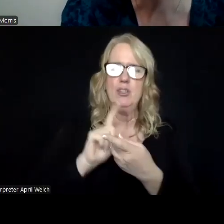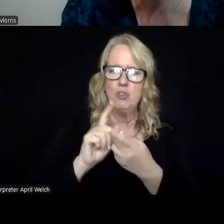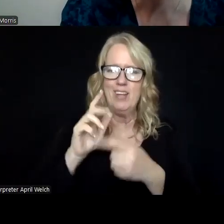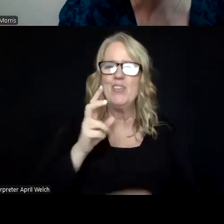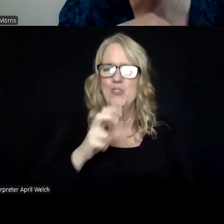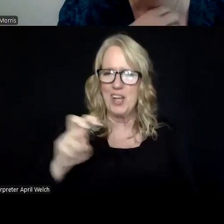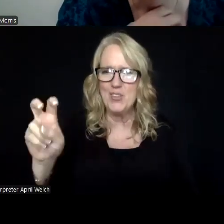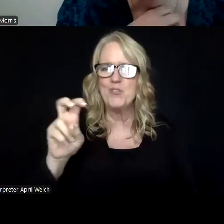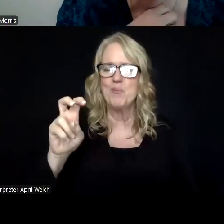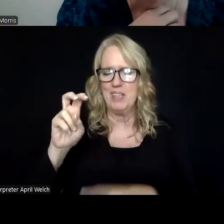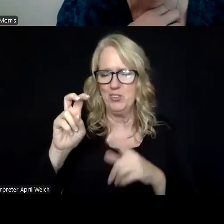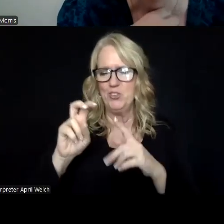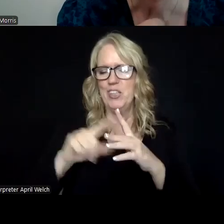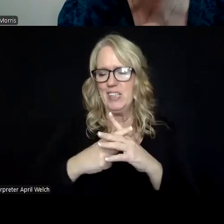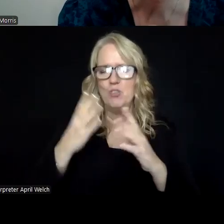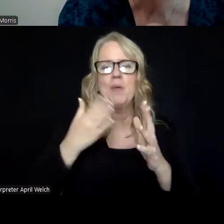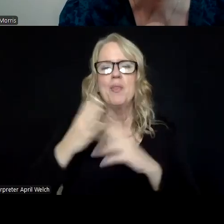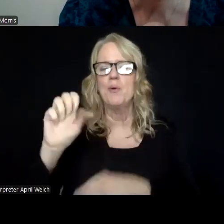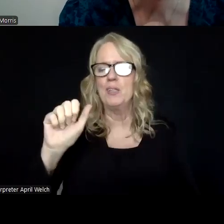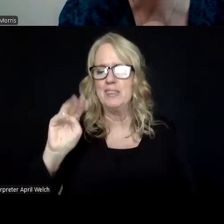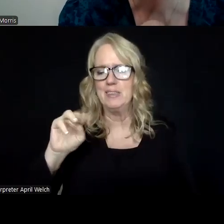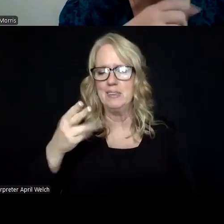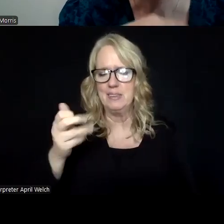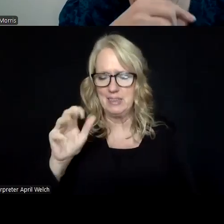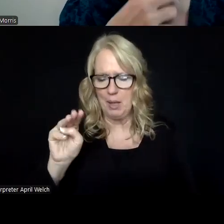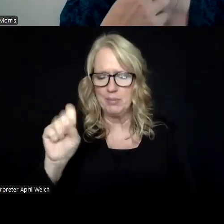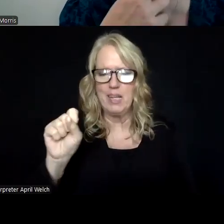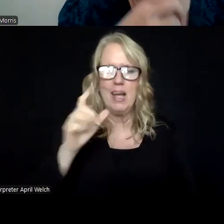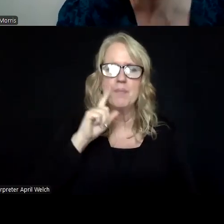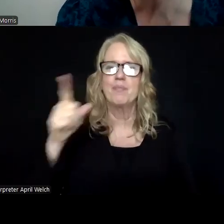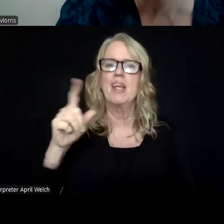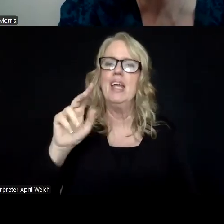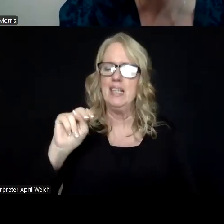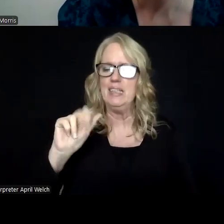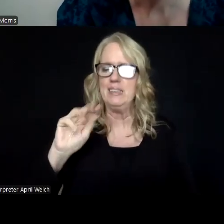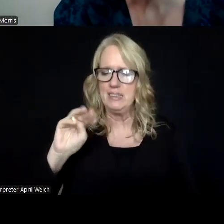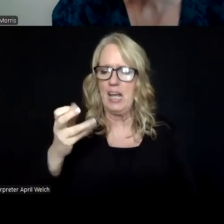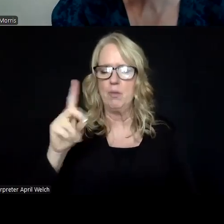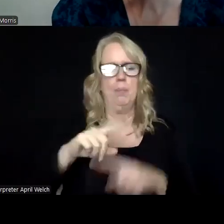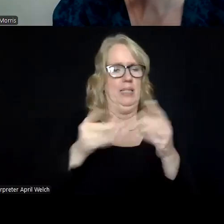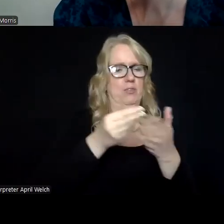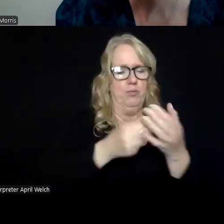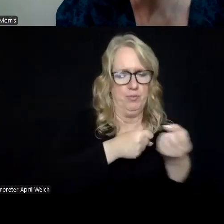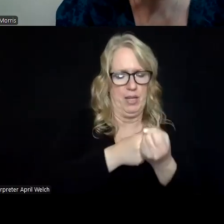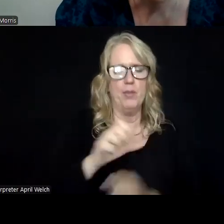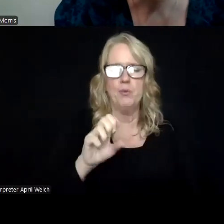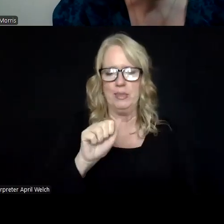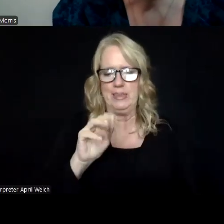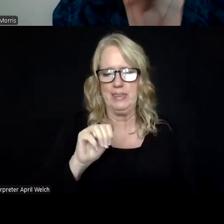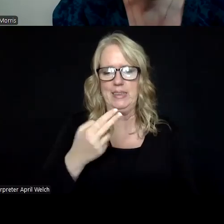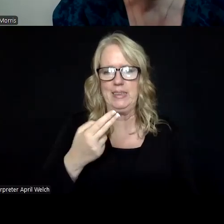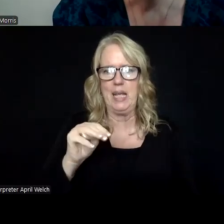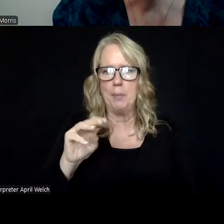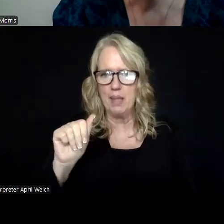project through SAMHSA that's funded by, it's at NASHBID and funded by SAMHSA. And this is just how can